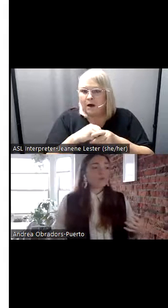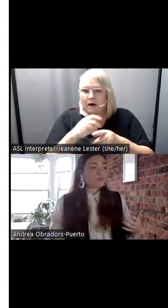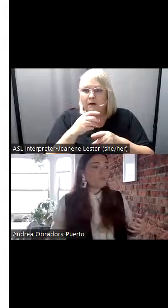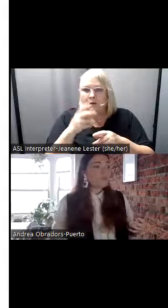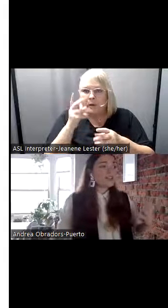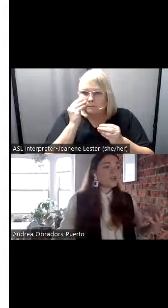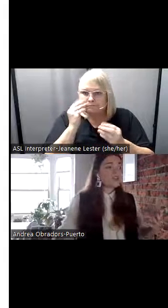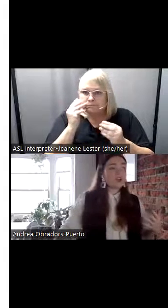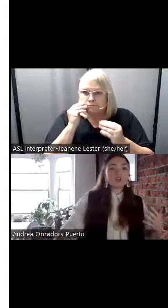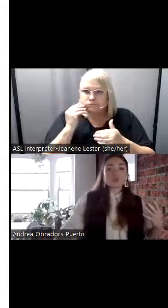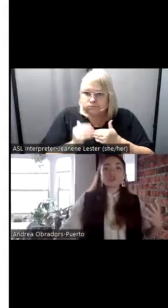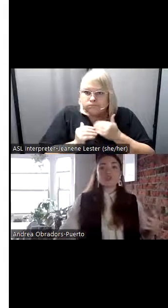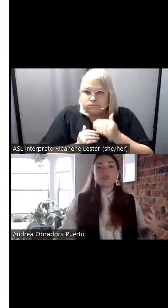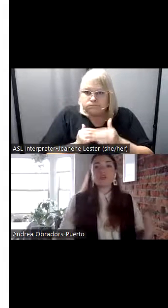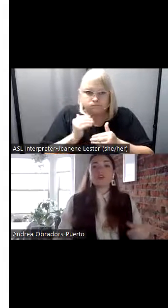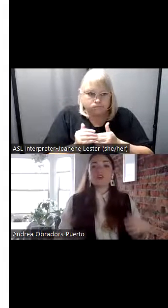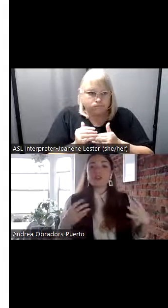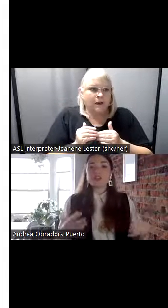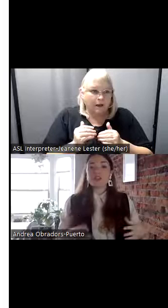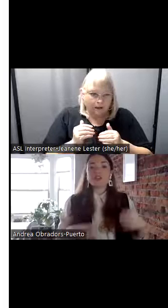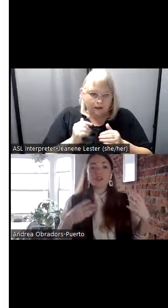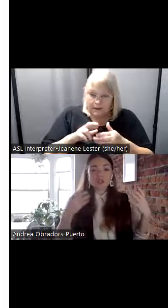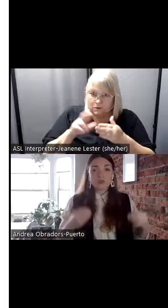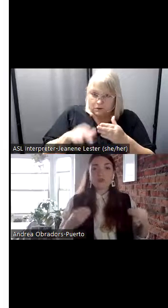So as a result, we ensure focus,